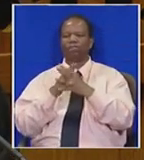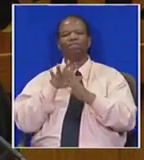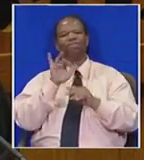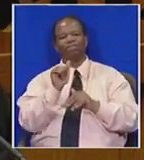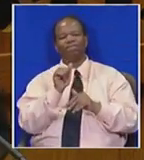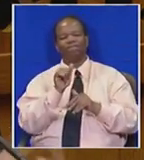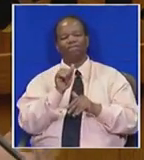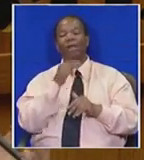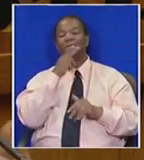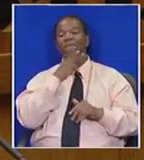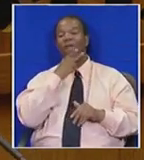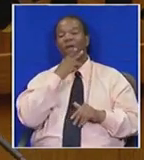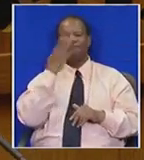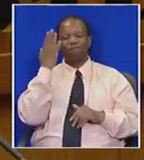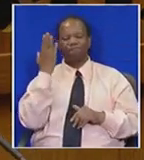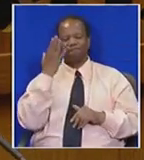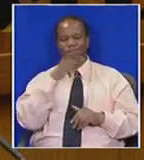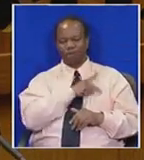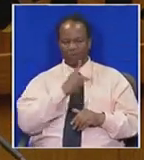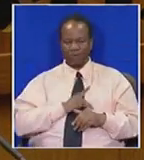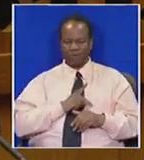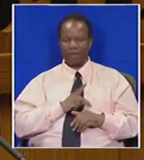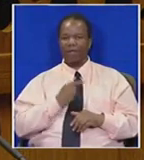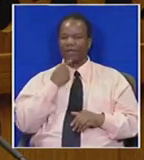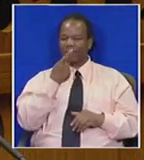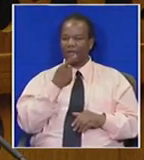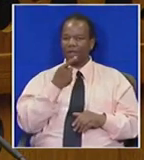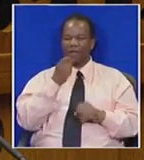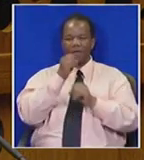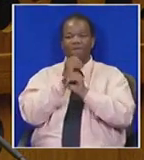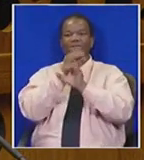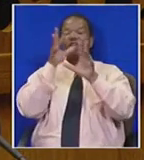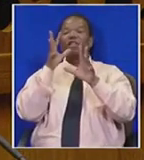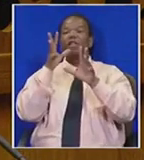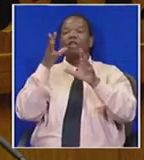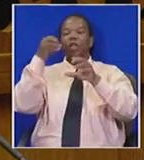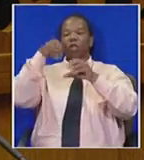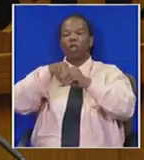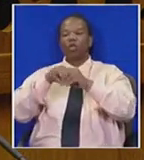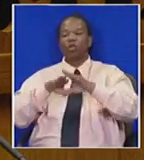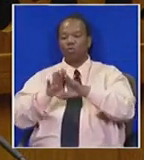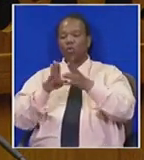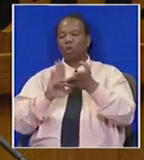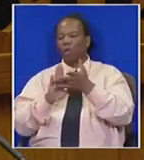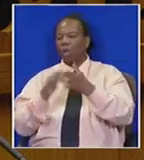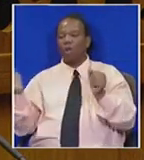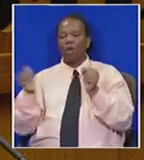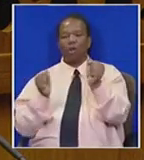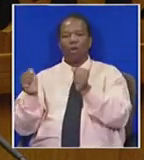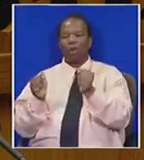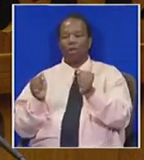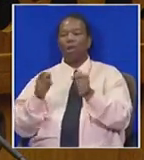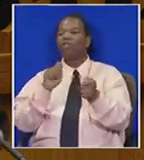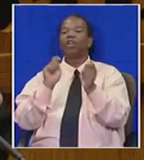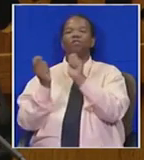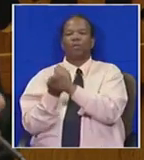SONA speech set out a vision on how inclusive growth, employment, and bold transformation,